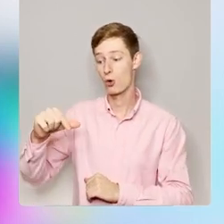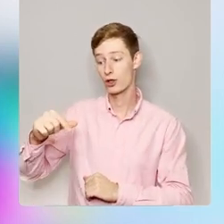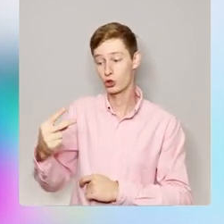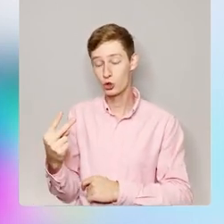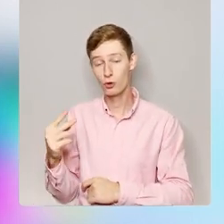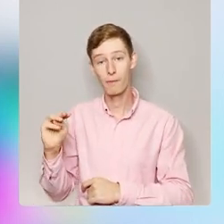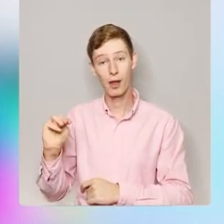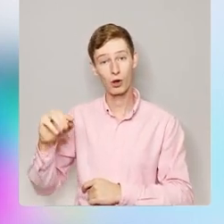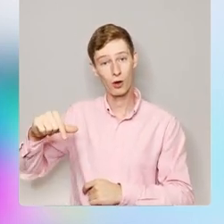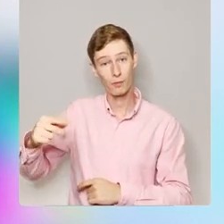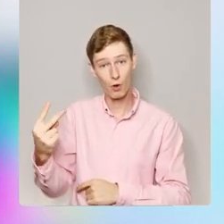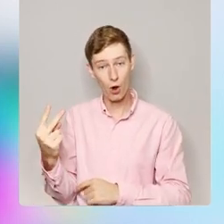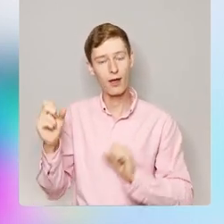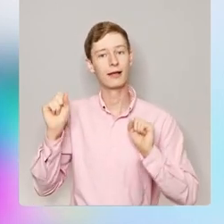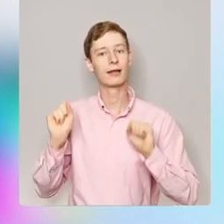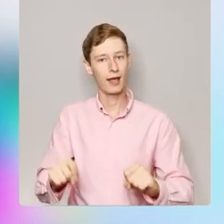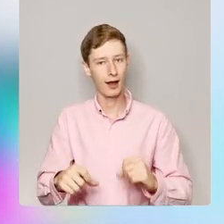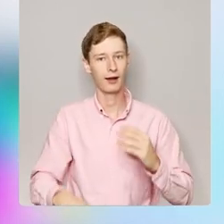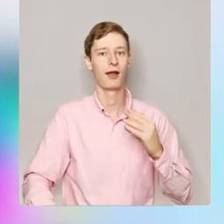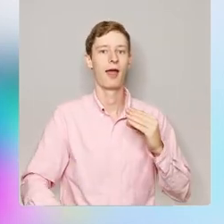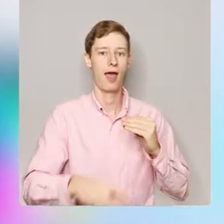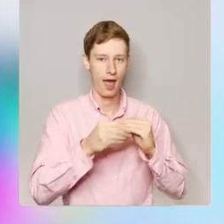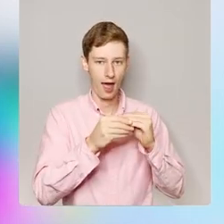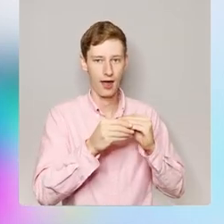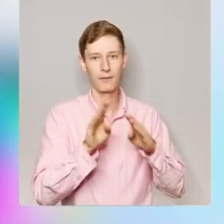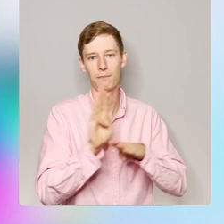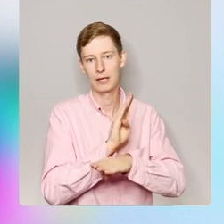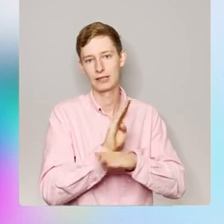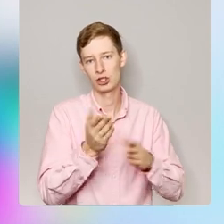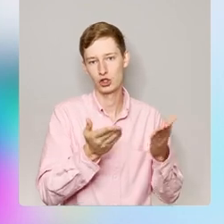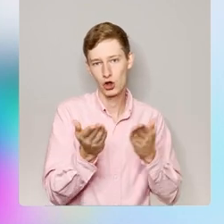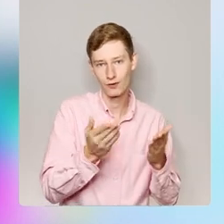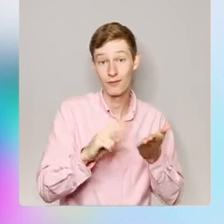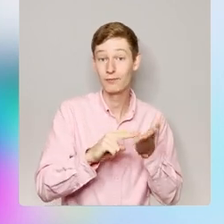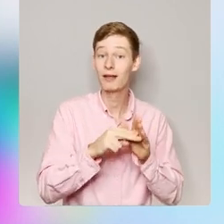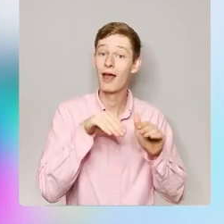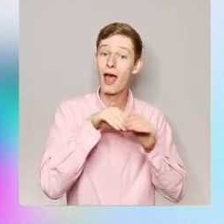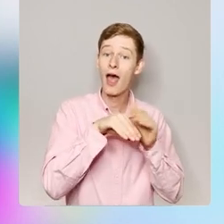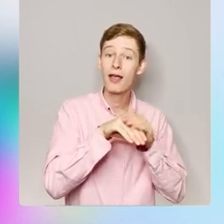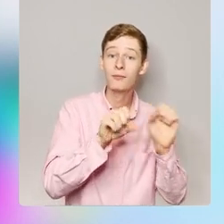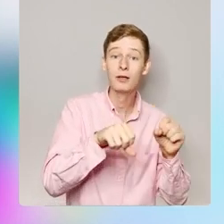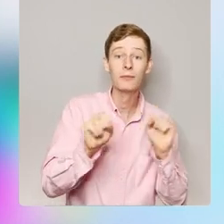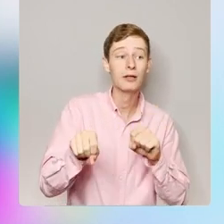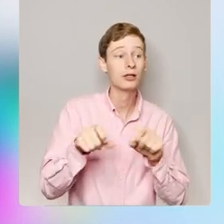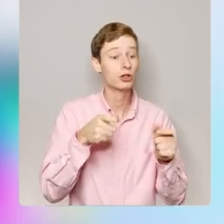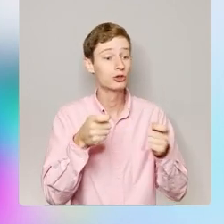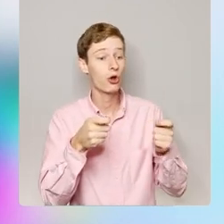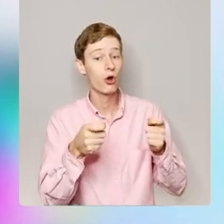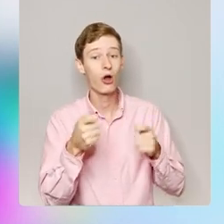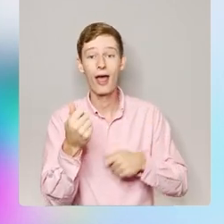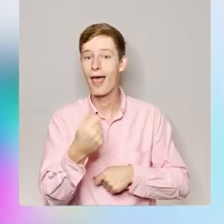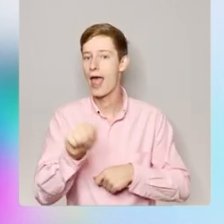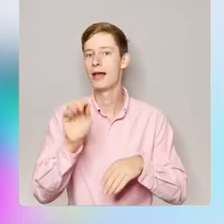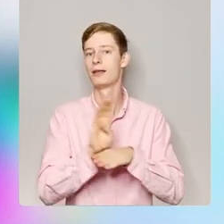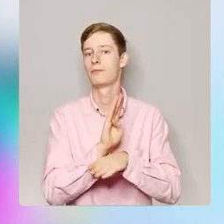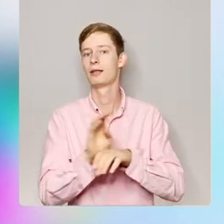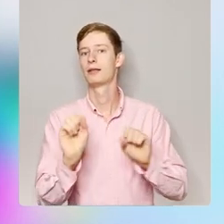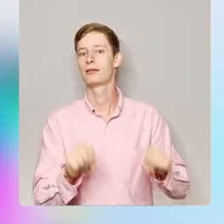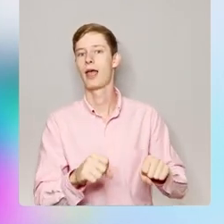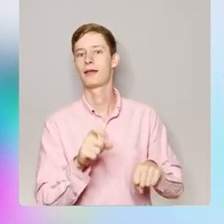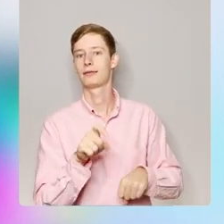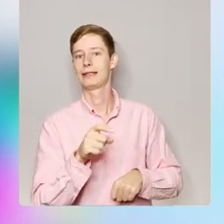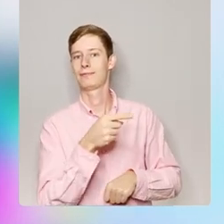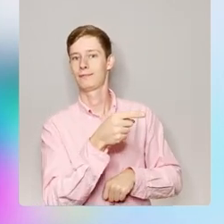Pro headset can add business services, opening up accessibility and control that businesses of all sizes need